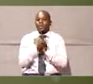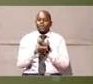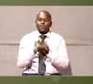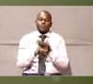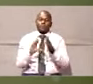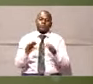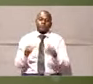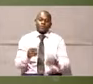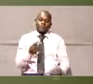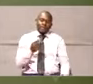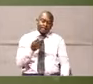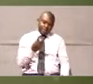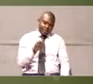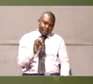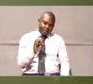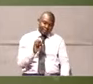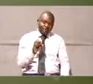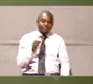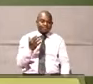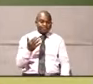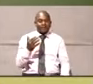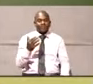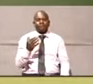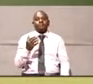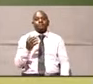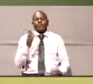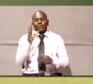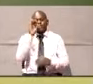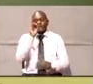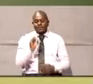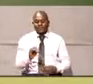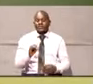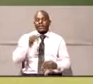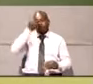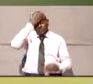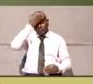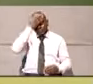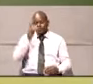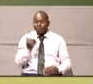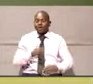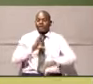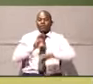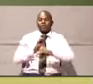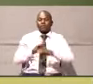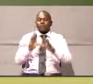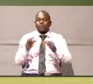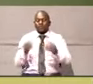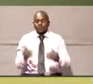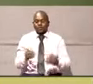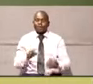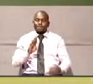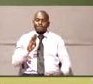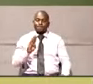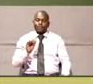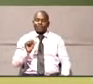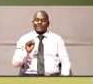district is 85% Muslim, it is the pioneer district to have a church at the level of basilica